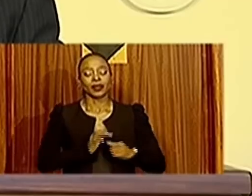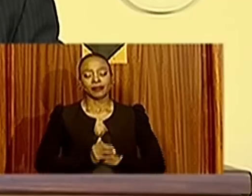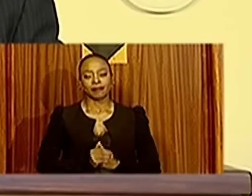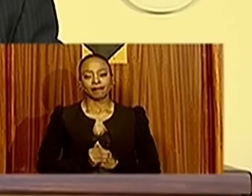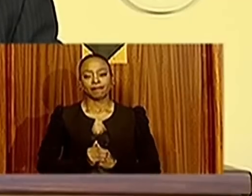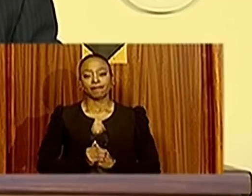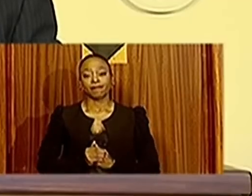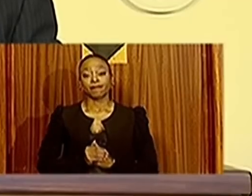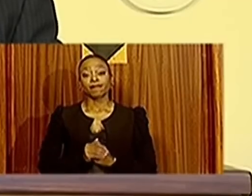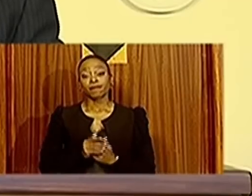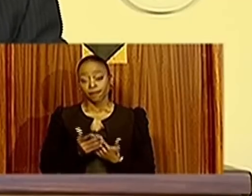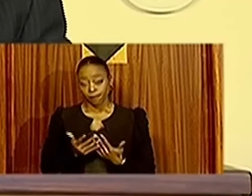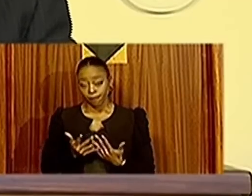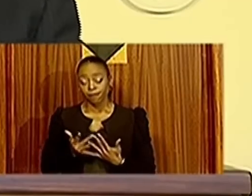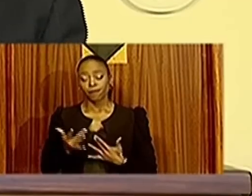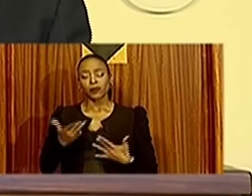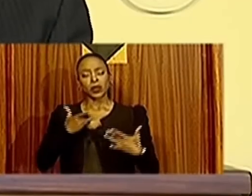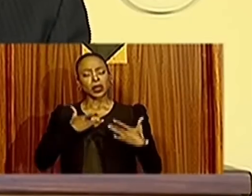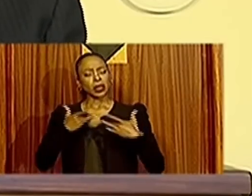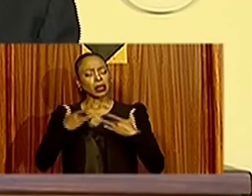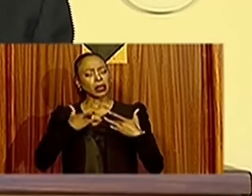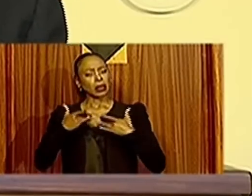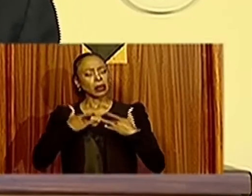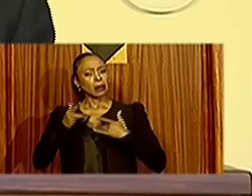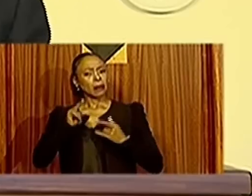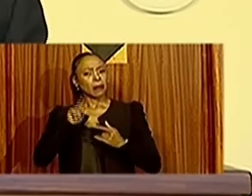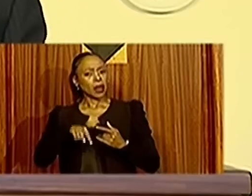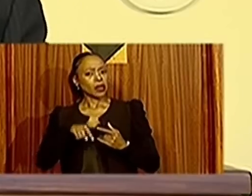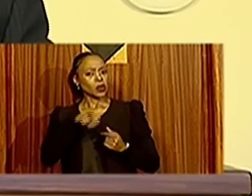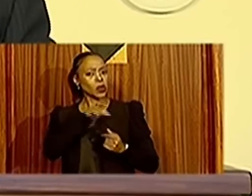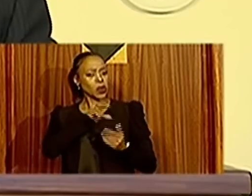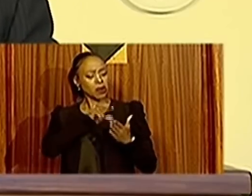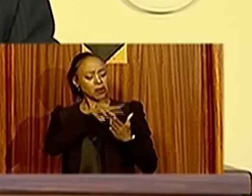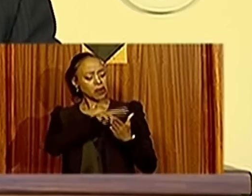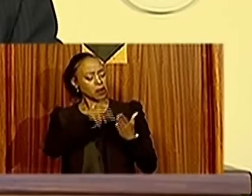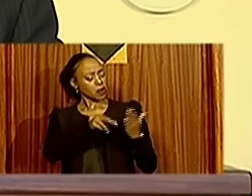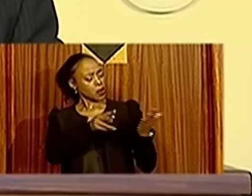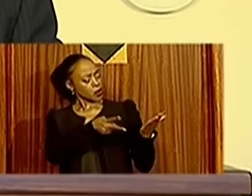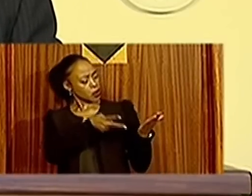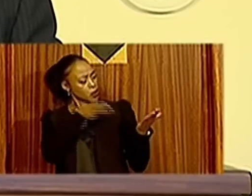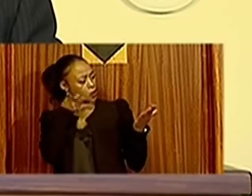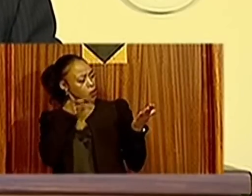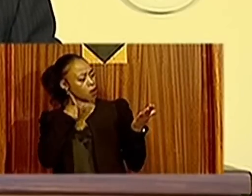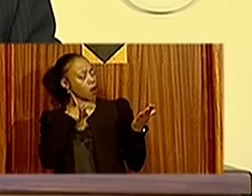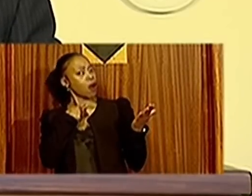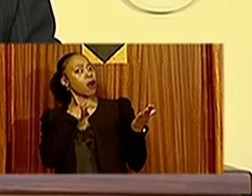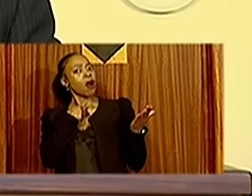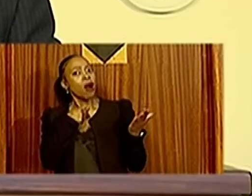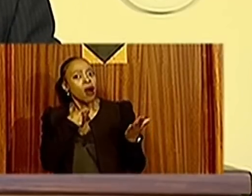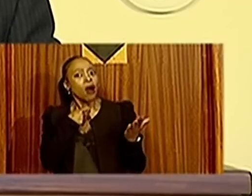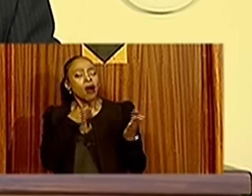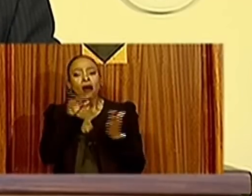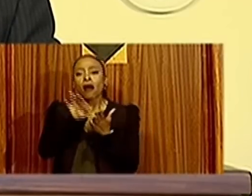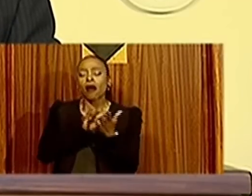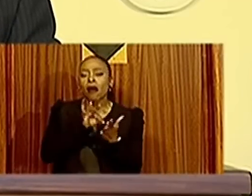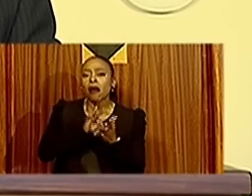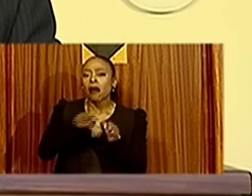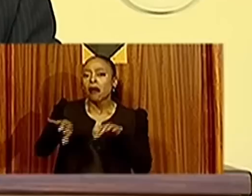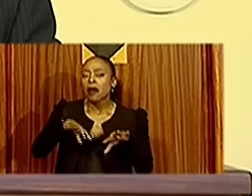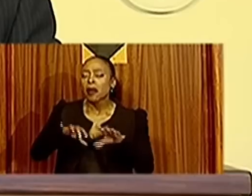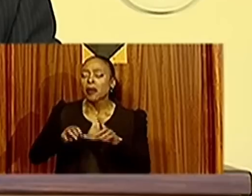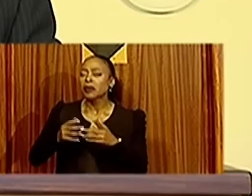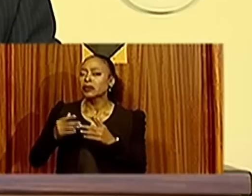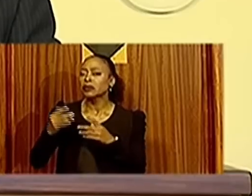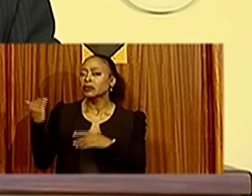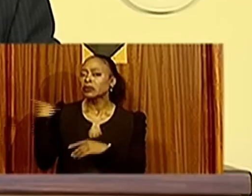be concerned at reports that came out today about the obstruction of election activities,